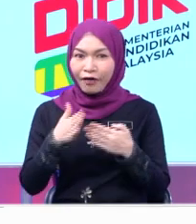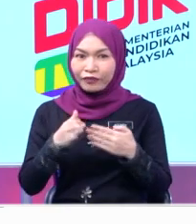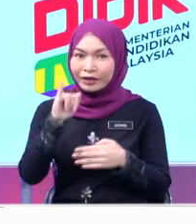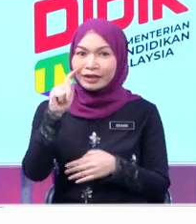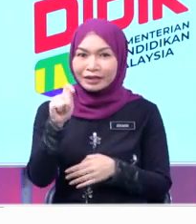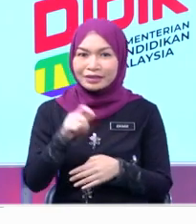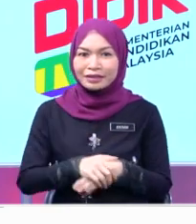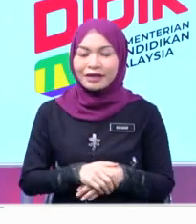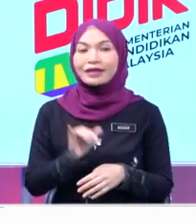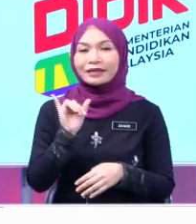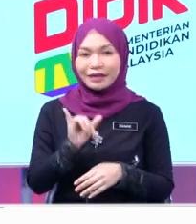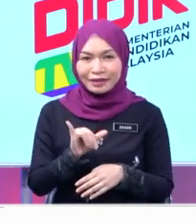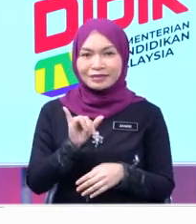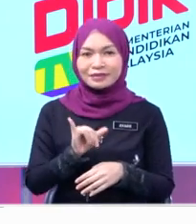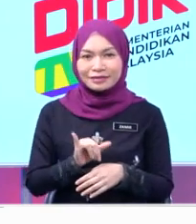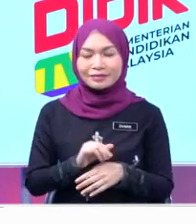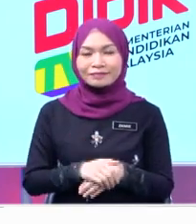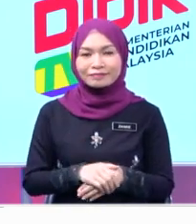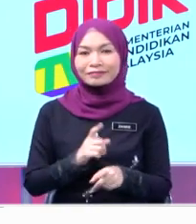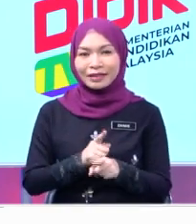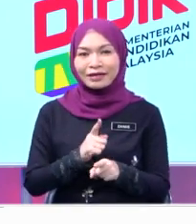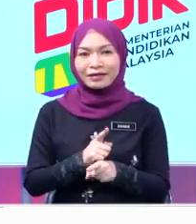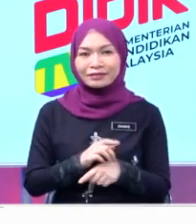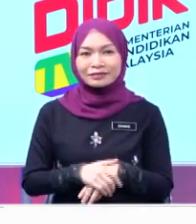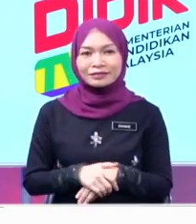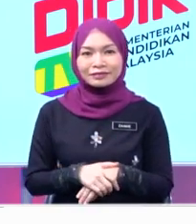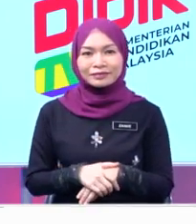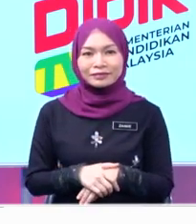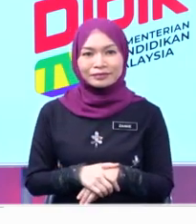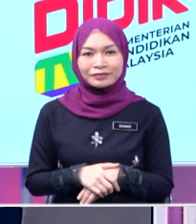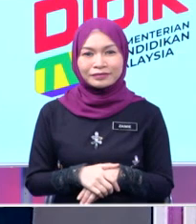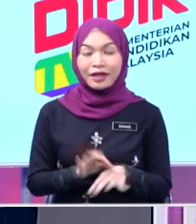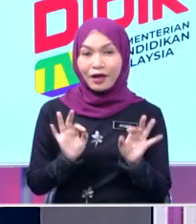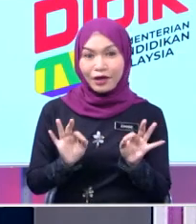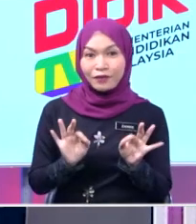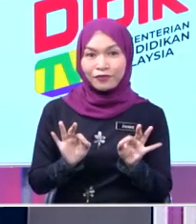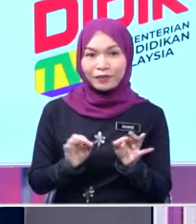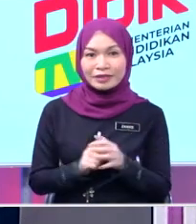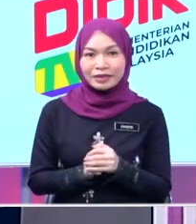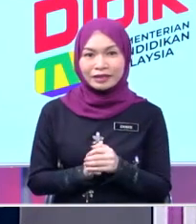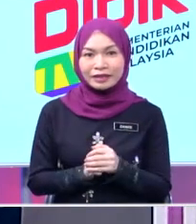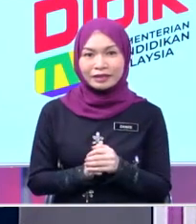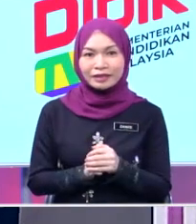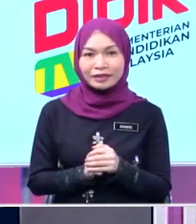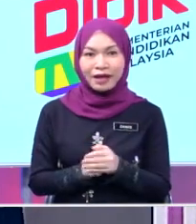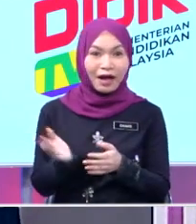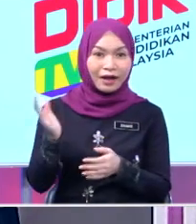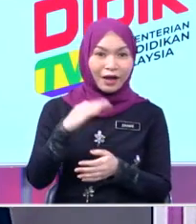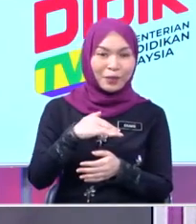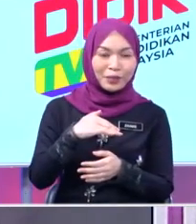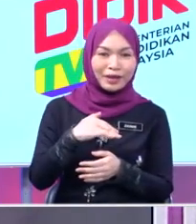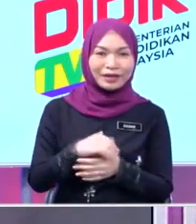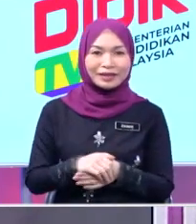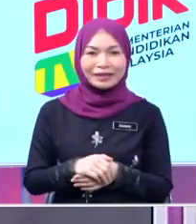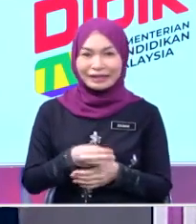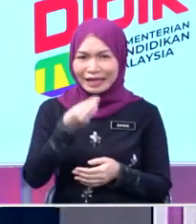from Pastor Thomas Wrestler. Right. Okay? All right. So it's basically inviting people to eat the pastor itself, just